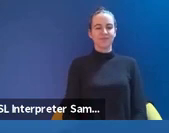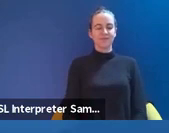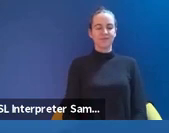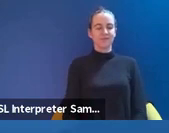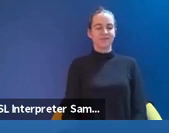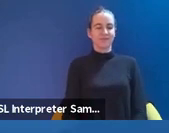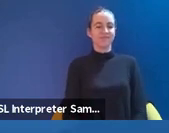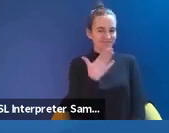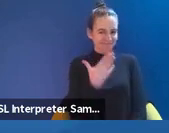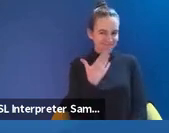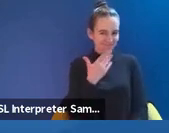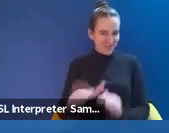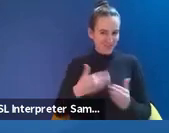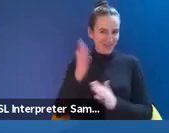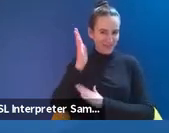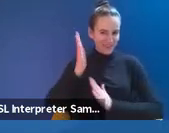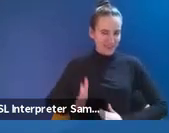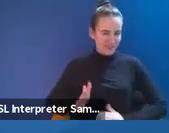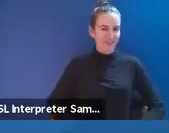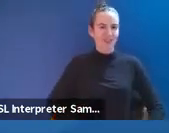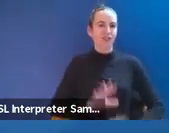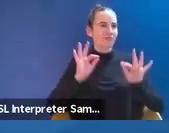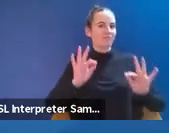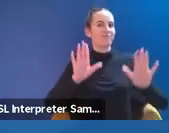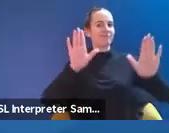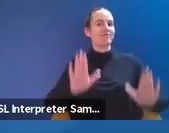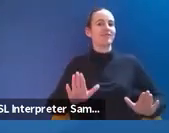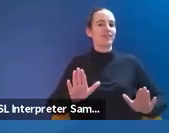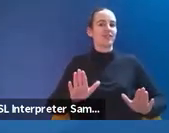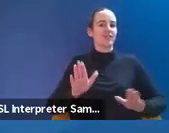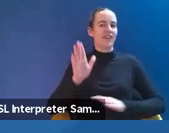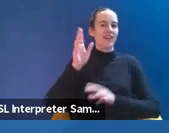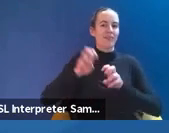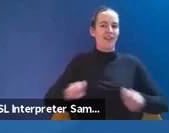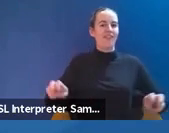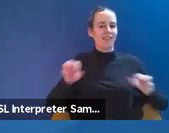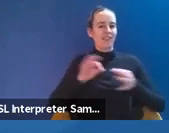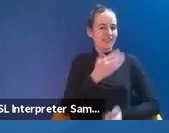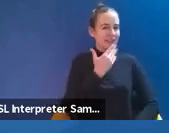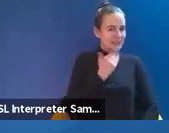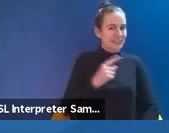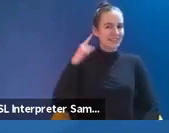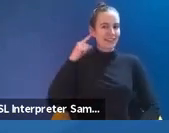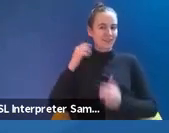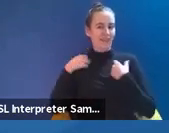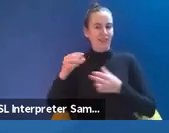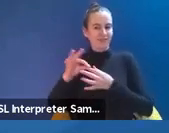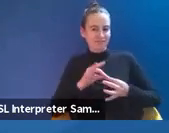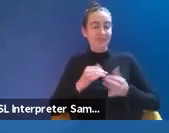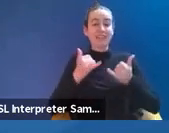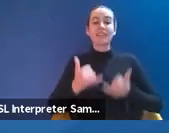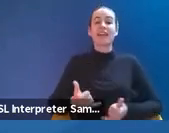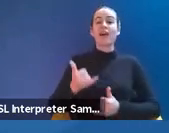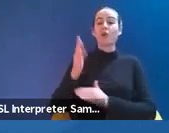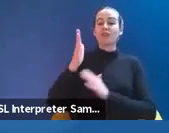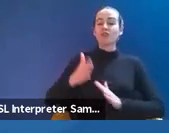Thank you to all of our presenters for this excellent session on diabetes and ear health. Now we invite all of our presenters back to